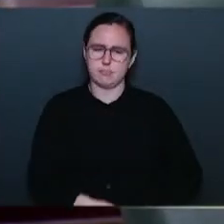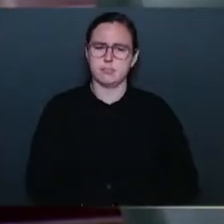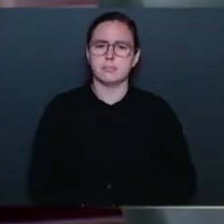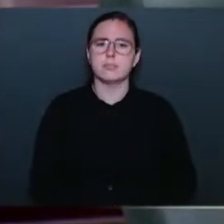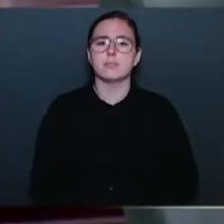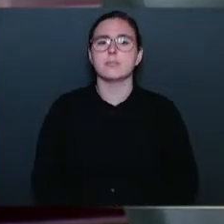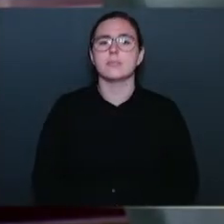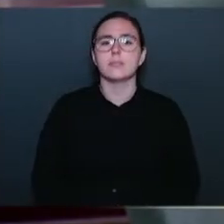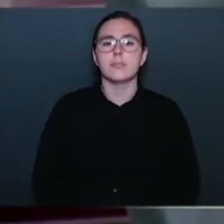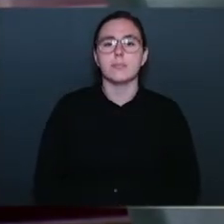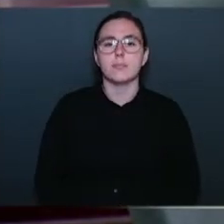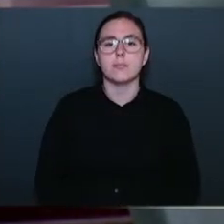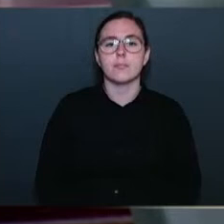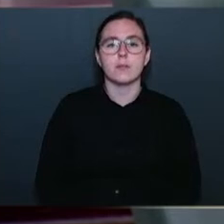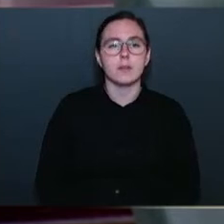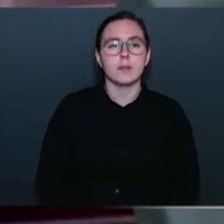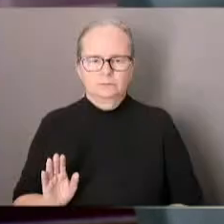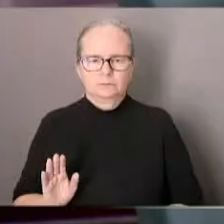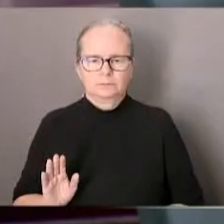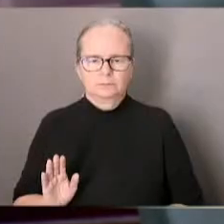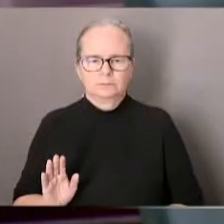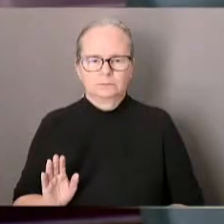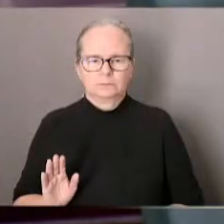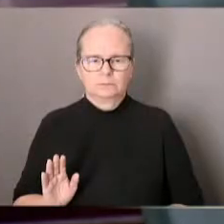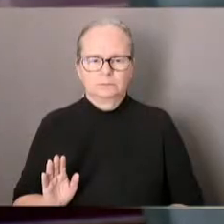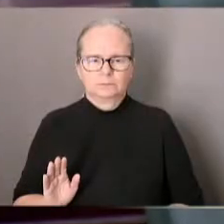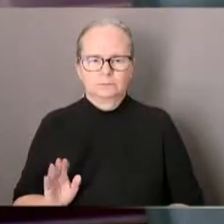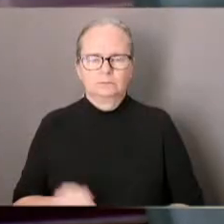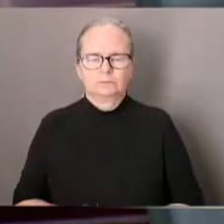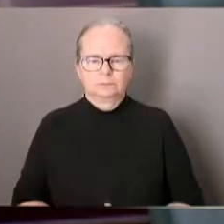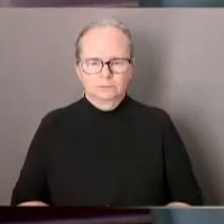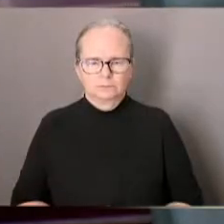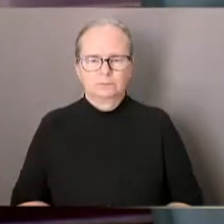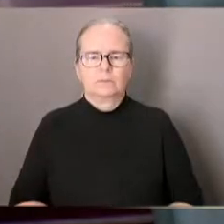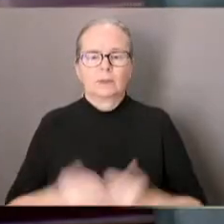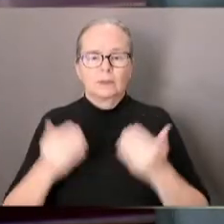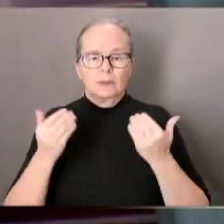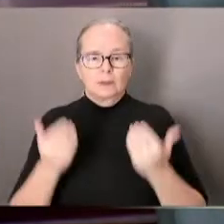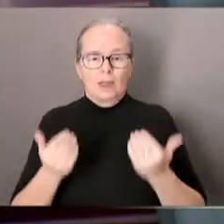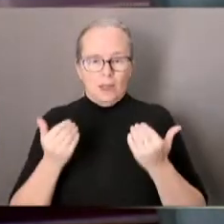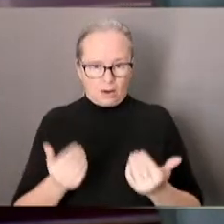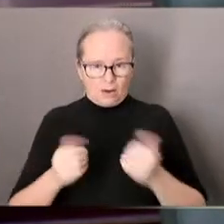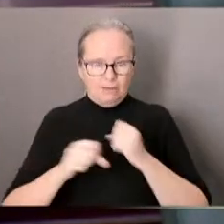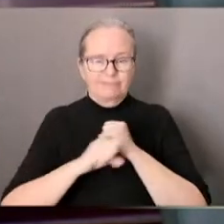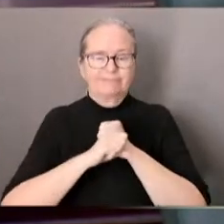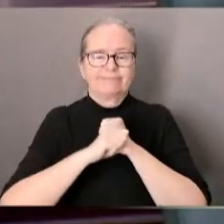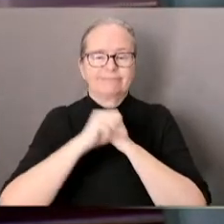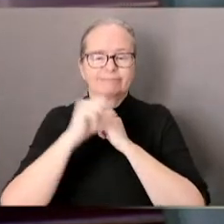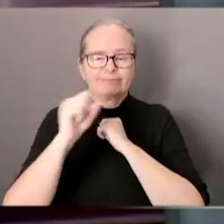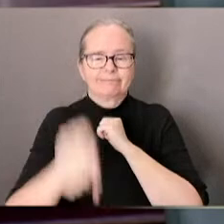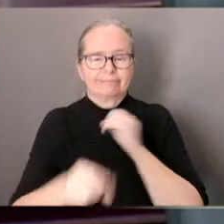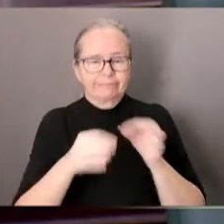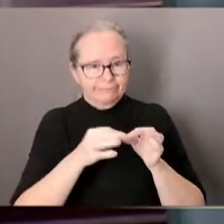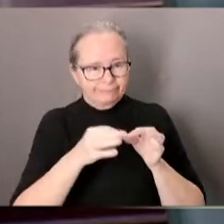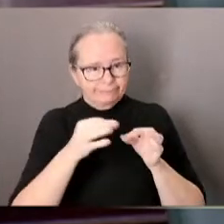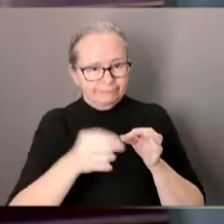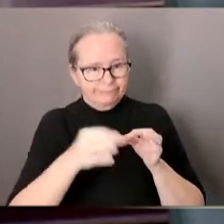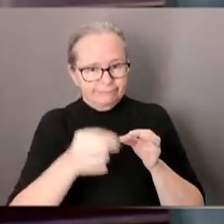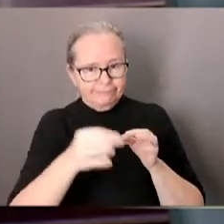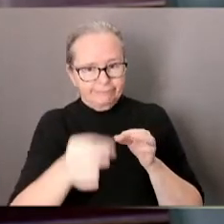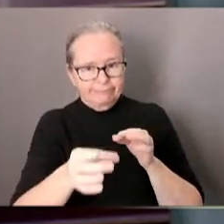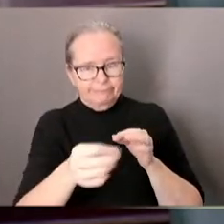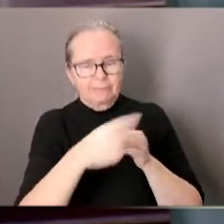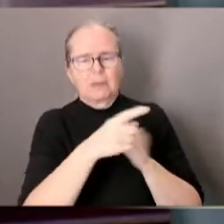you addition to the long delays the ucpf subjected to this project they also plan to return to the failed model of p3s to build it